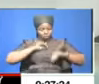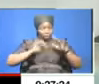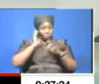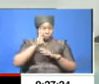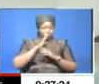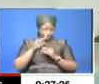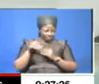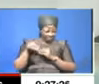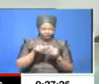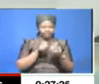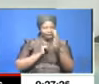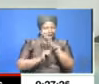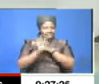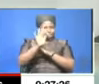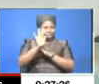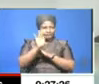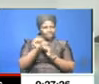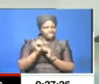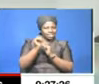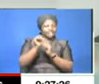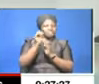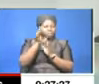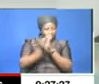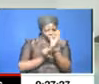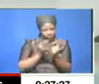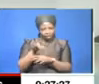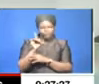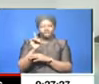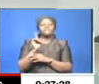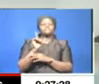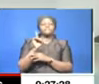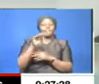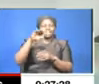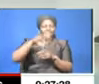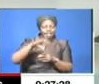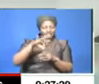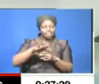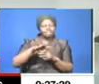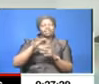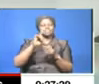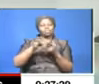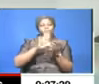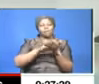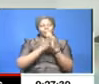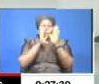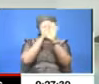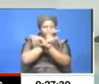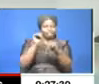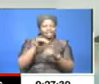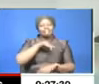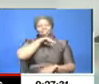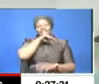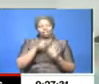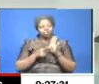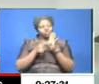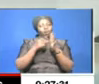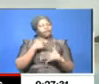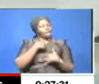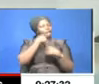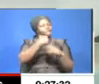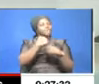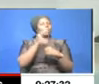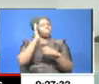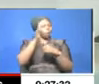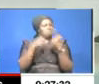his tenure if he's elected to succeed President Uhuru Kenyatta. Odinga, who exuded confidence in emerging victorious in the